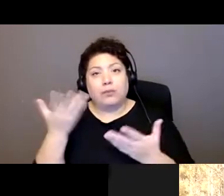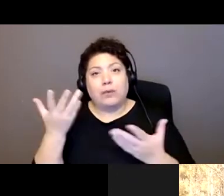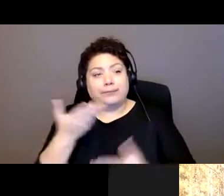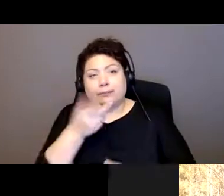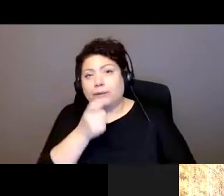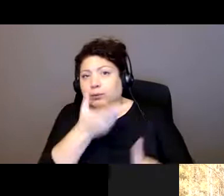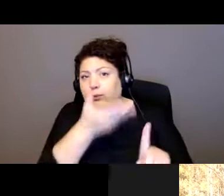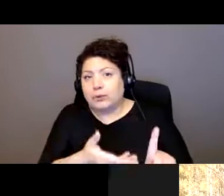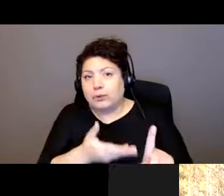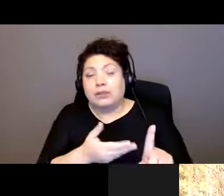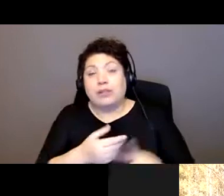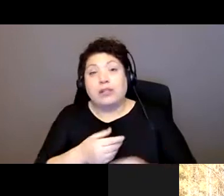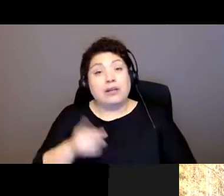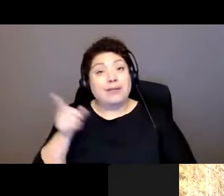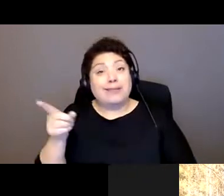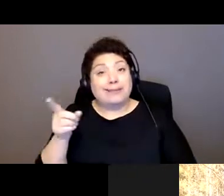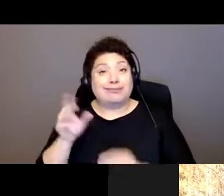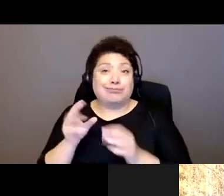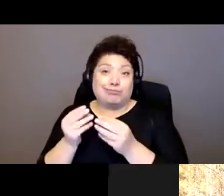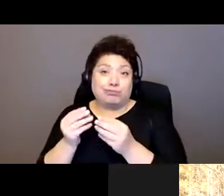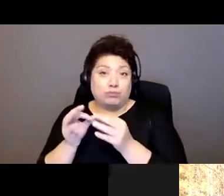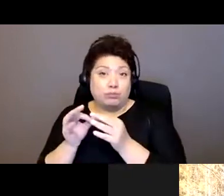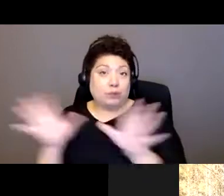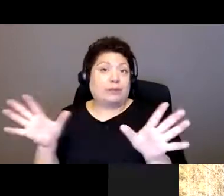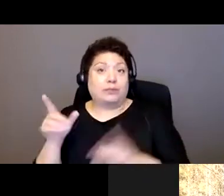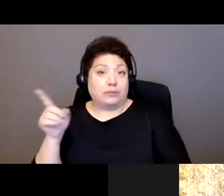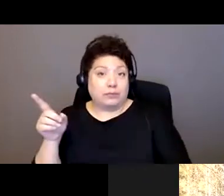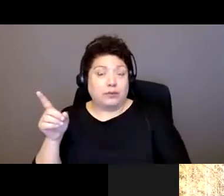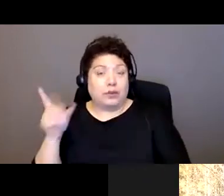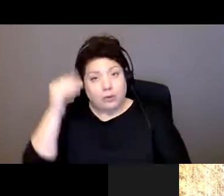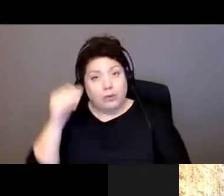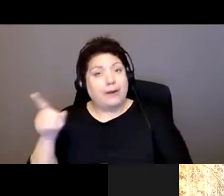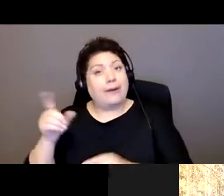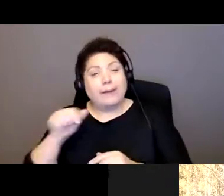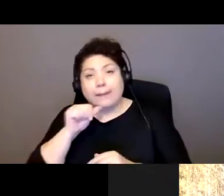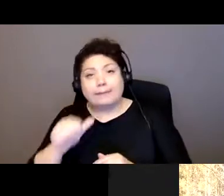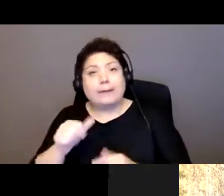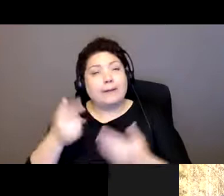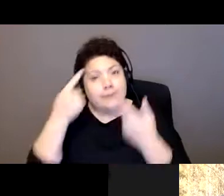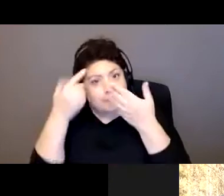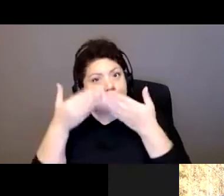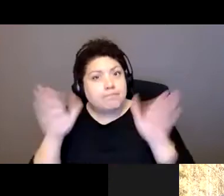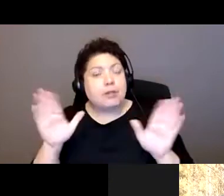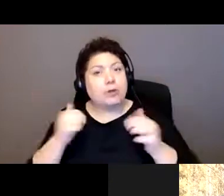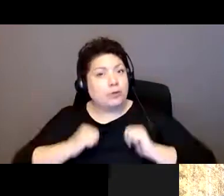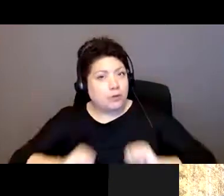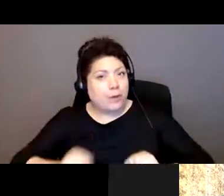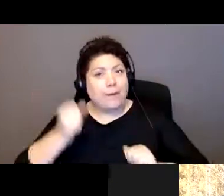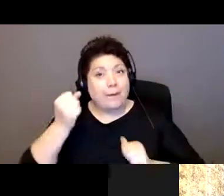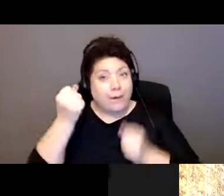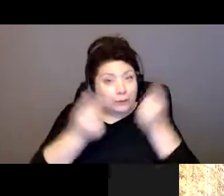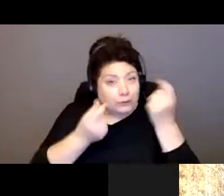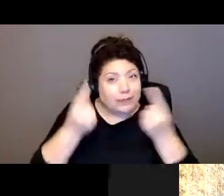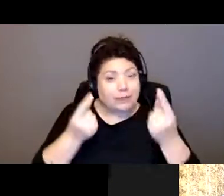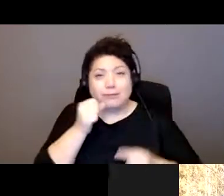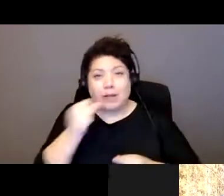And they're the ones that are losing out because they don't try to understand things. They're the losers. I always say I'm